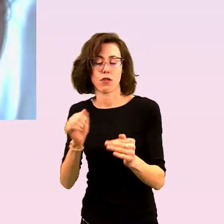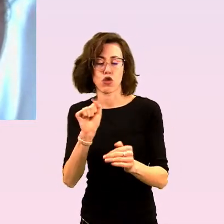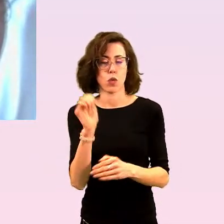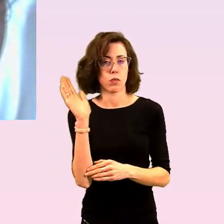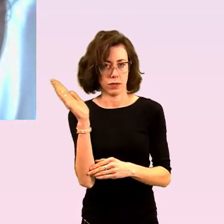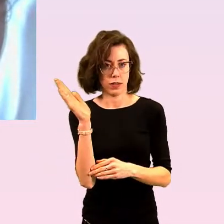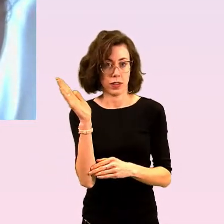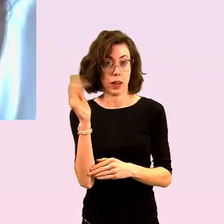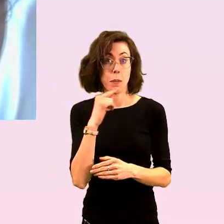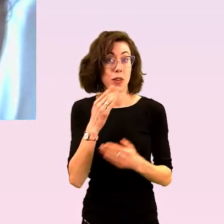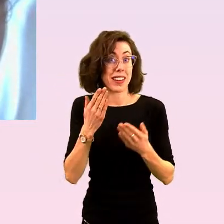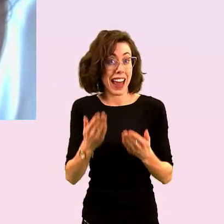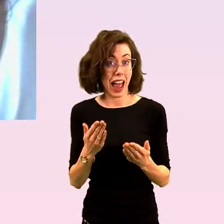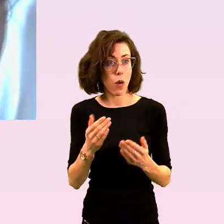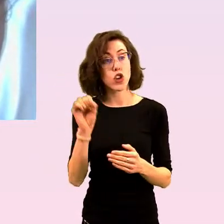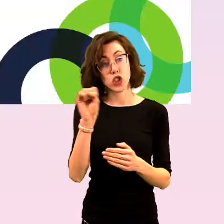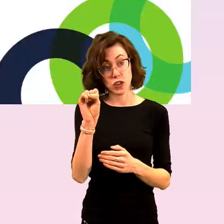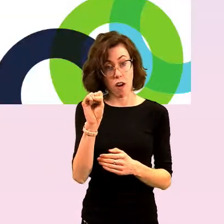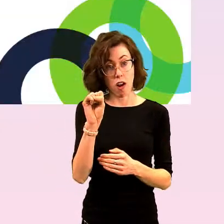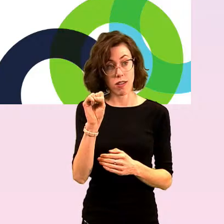now, I'm going to hand you over to Siobhan Lawler.